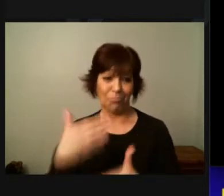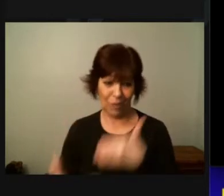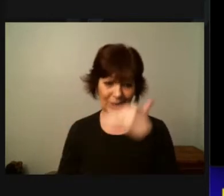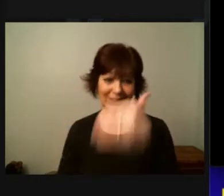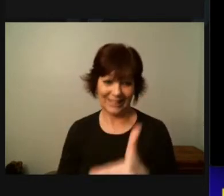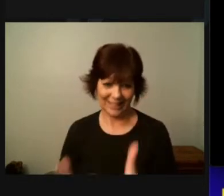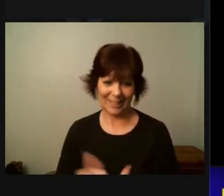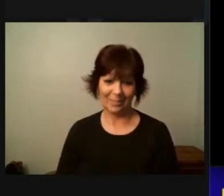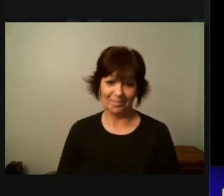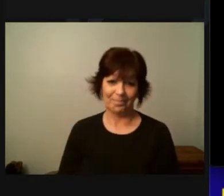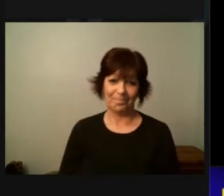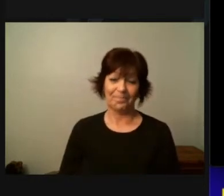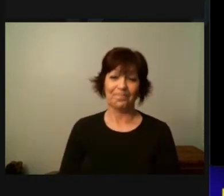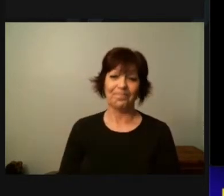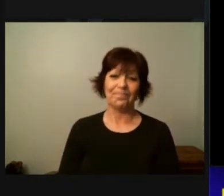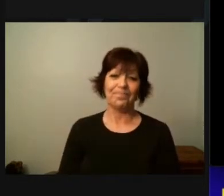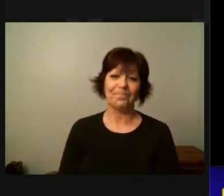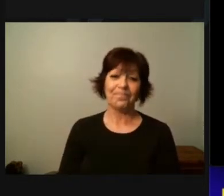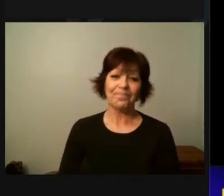Next slide, please.